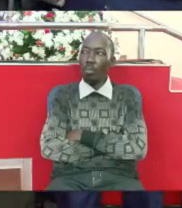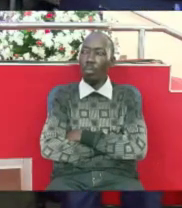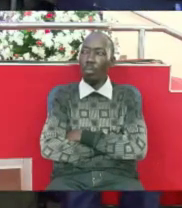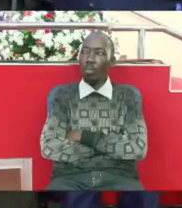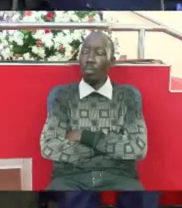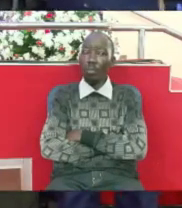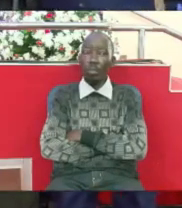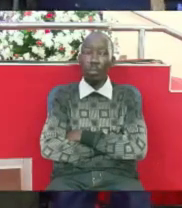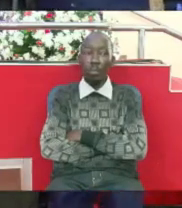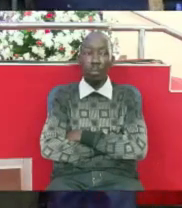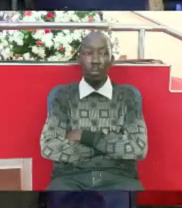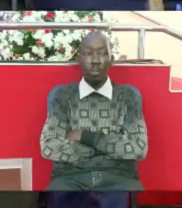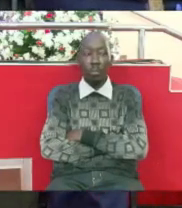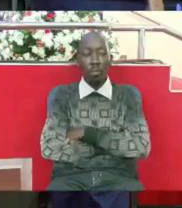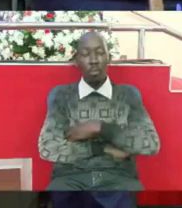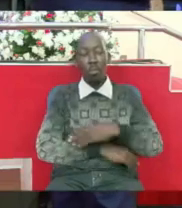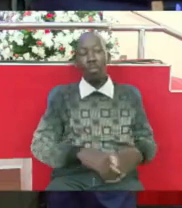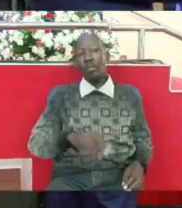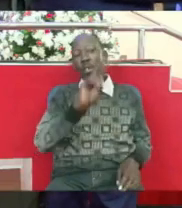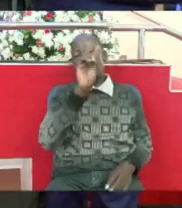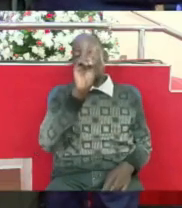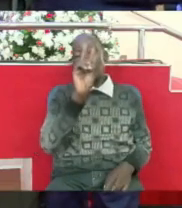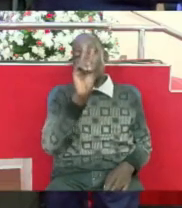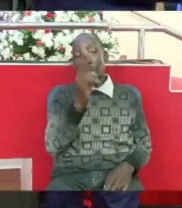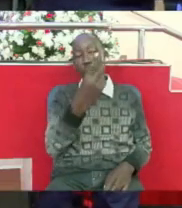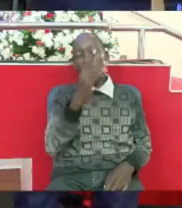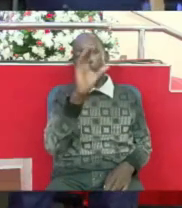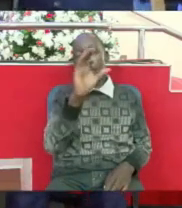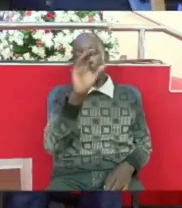Turn to 2 Corinthians chapter 4.